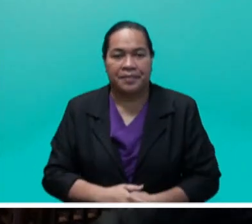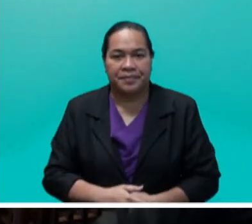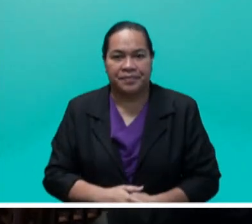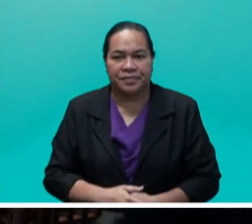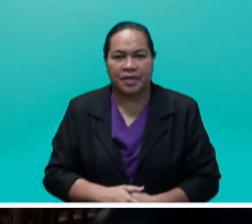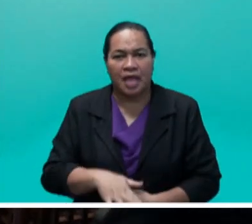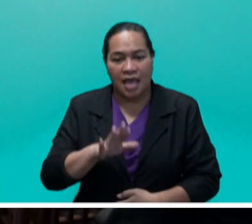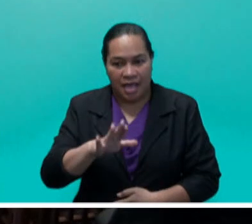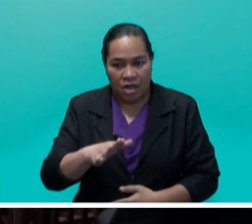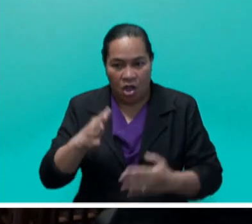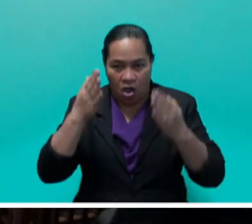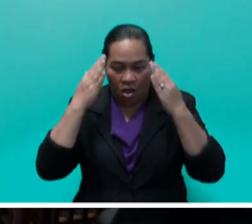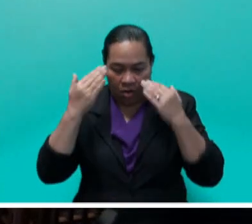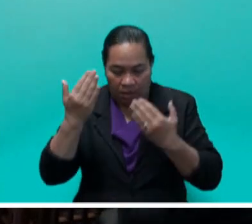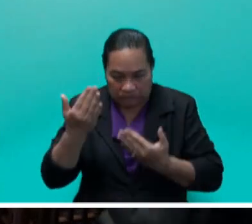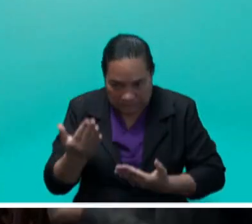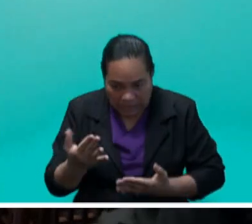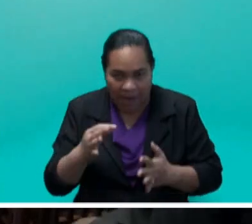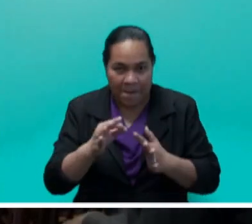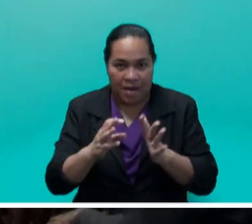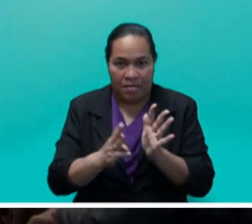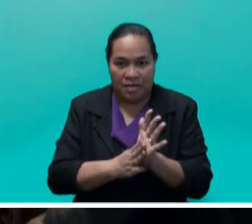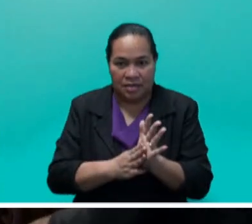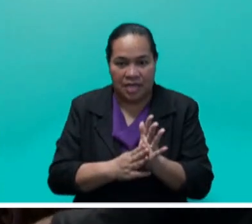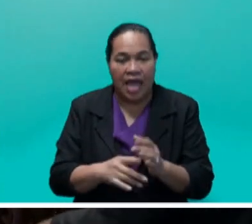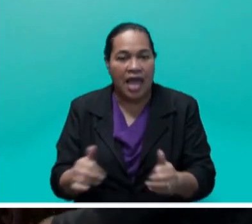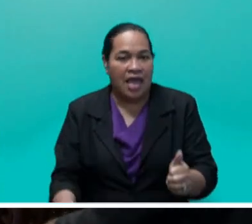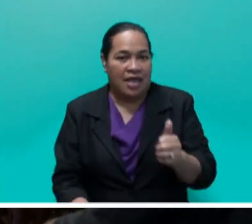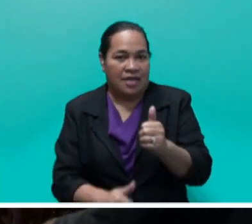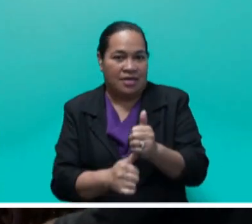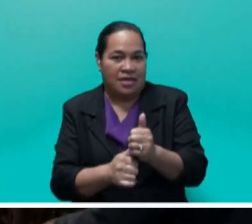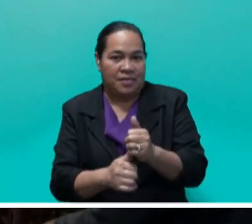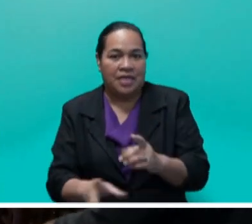the Honourable Prime Minister, Honourable Deputy Prime Ministers,